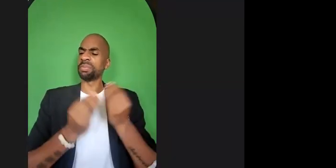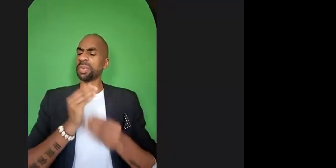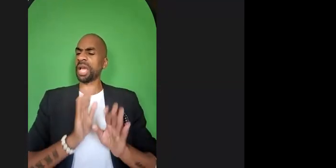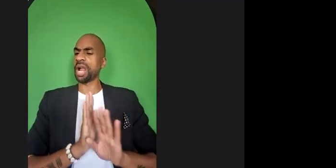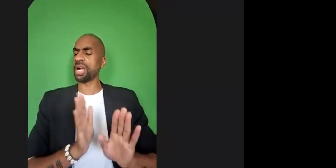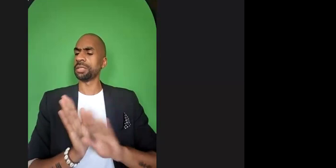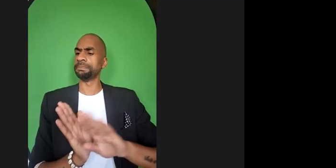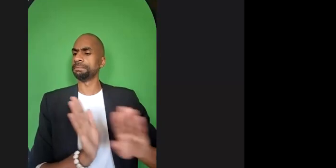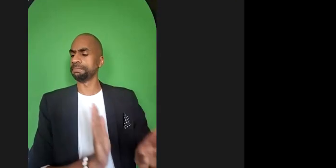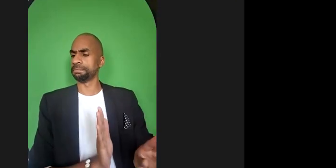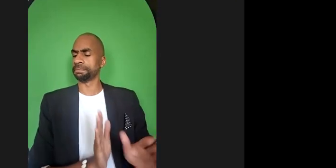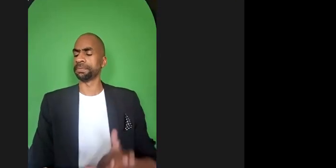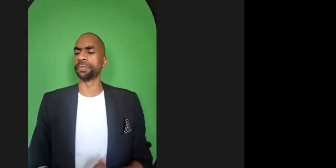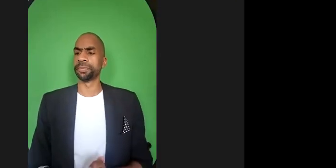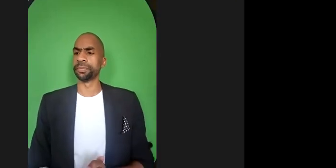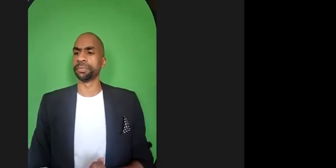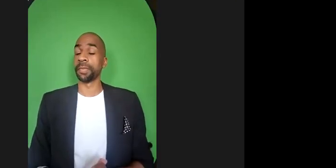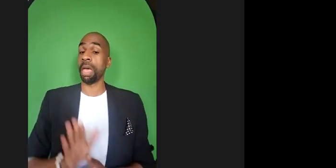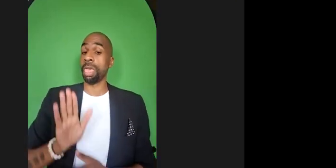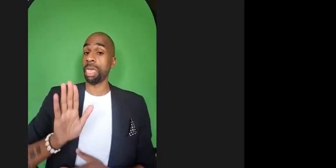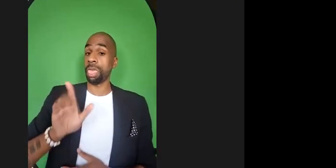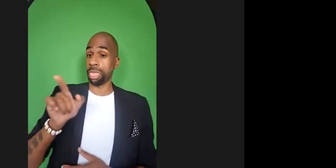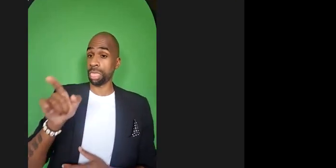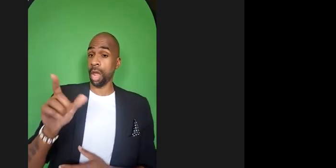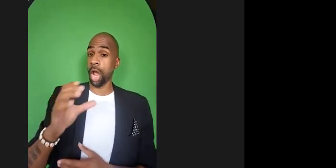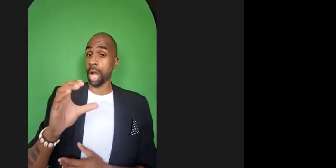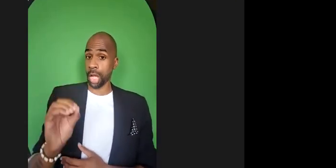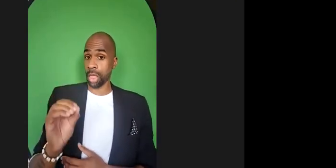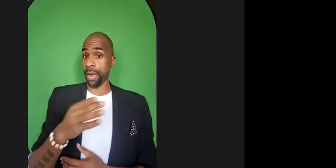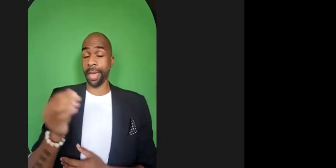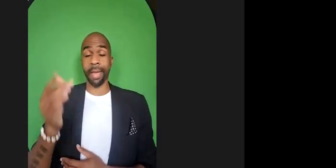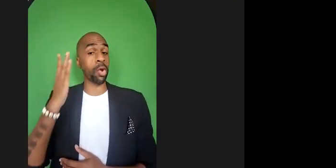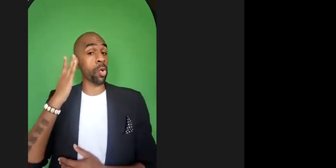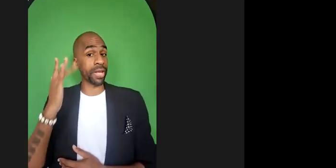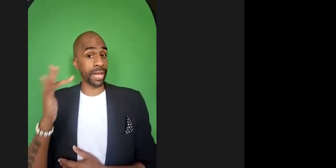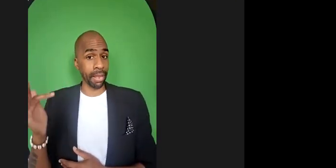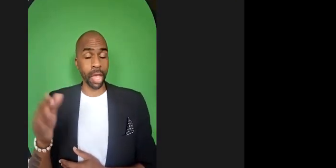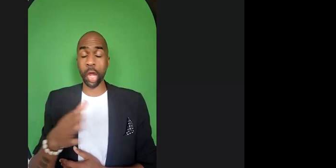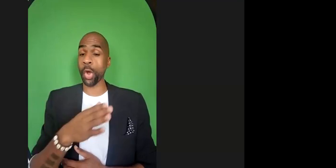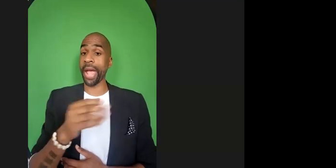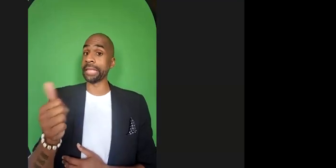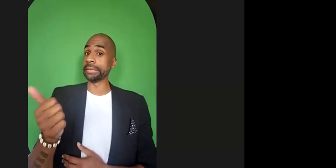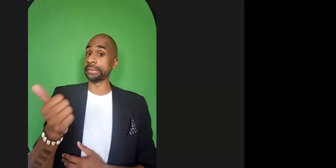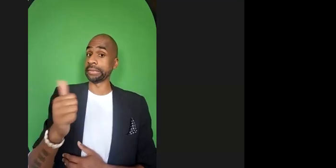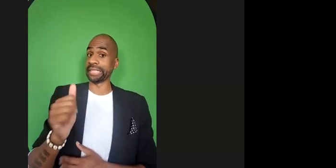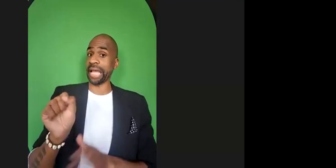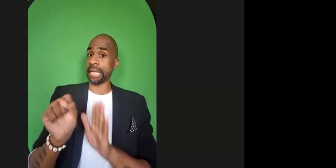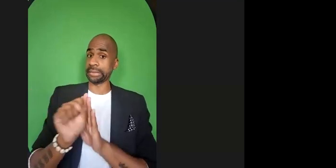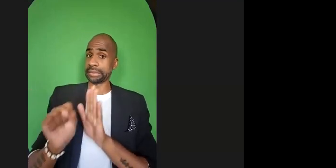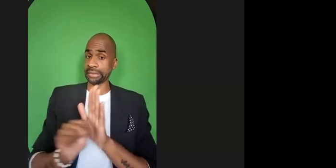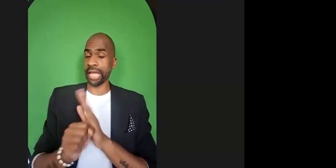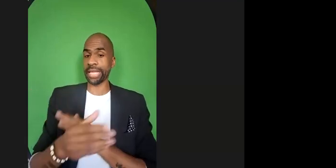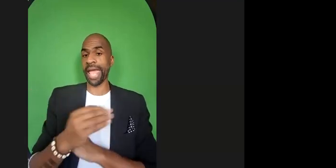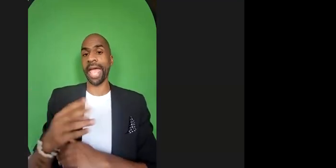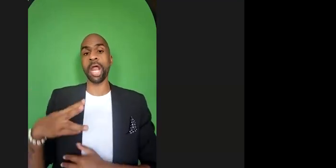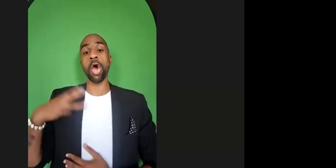And in Colorado and in California and 10 other states in the District of Columbia, there is another option